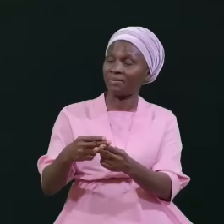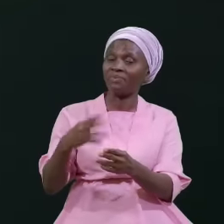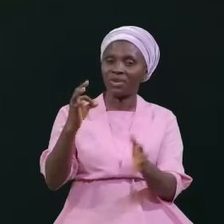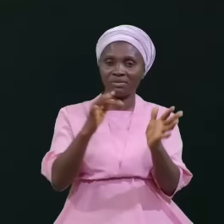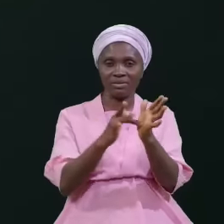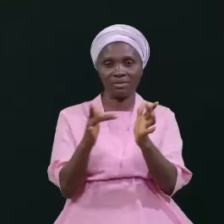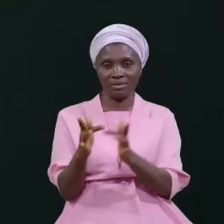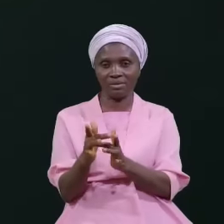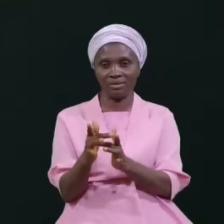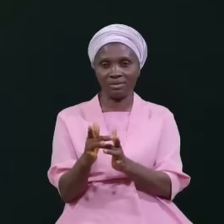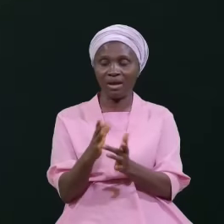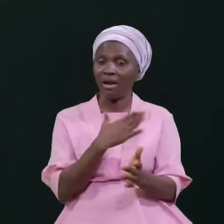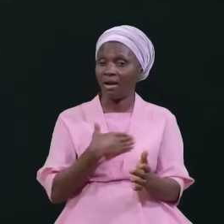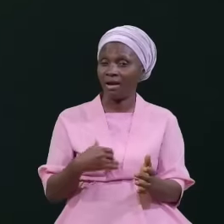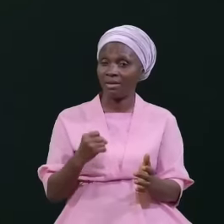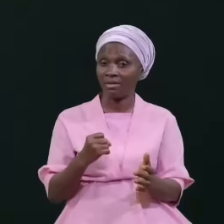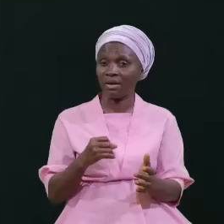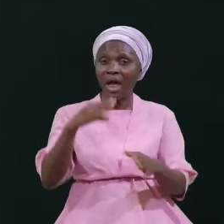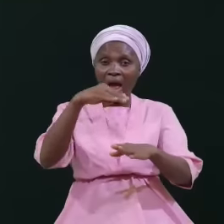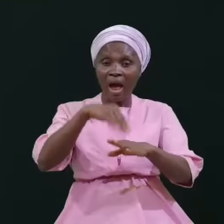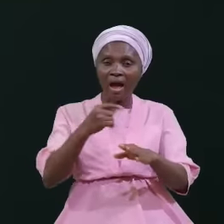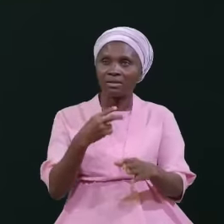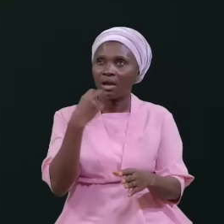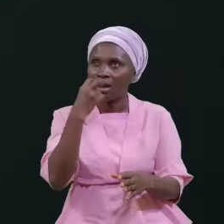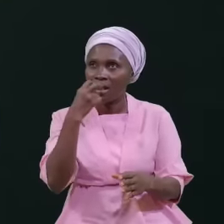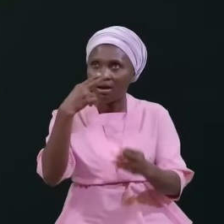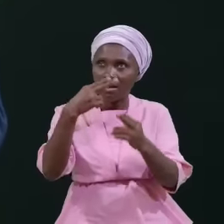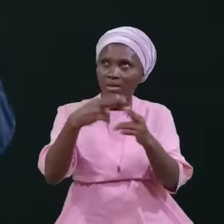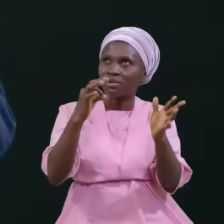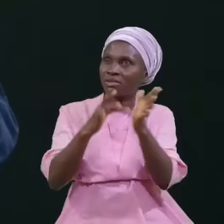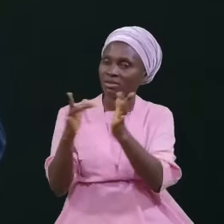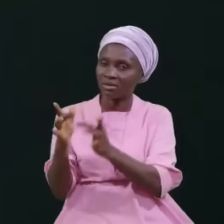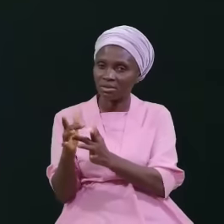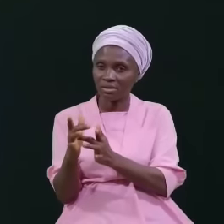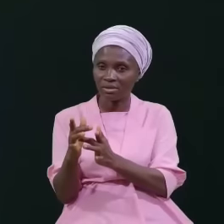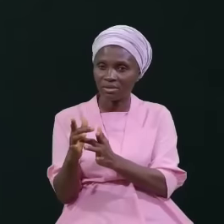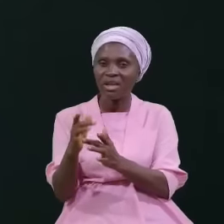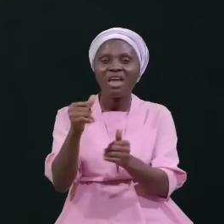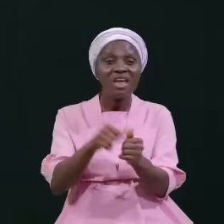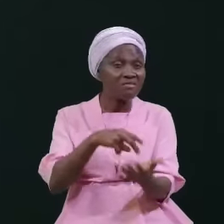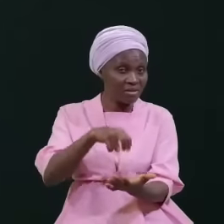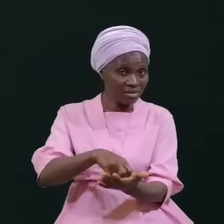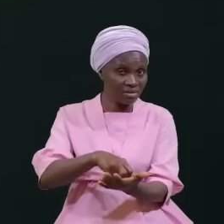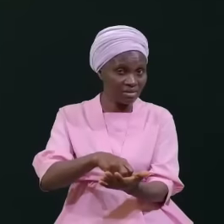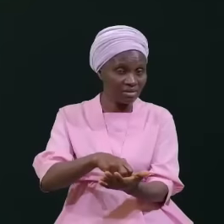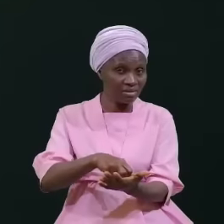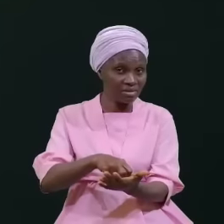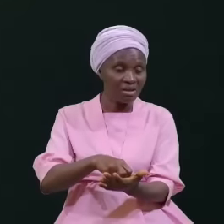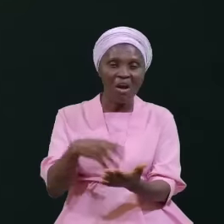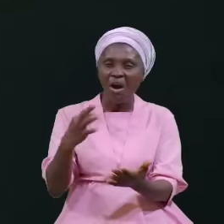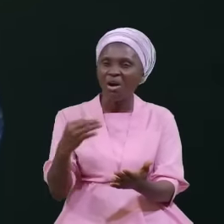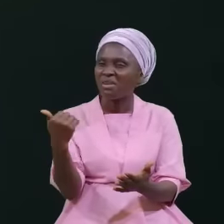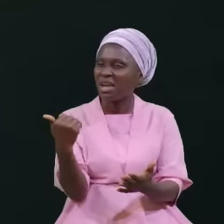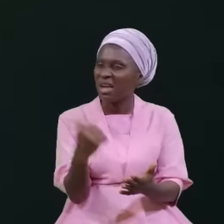And at the mention of the name of Jesus, every knee of any